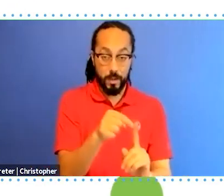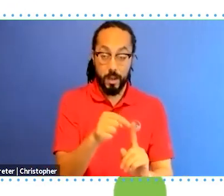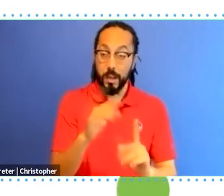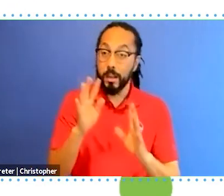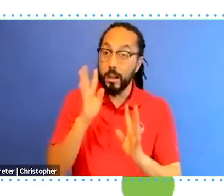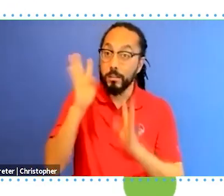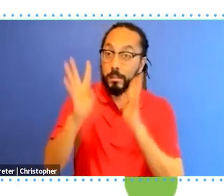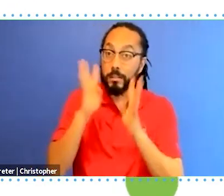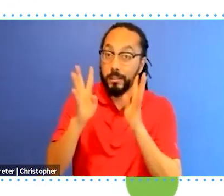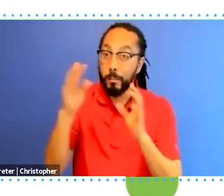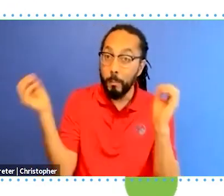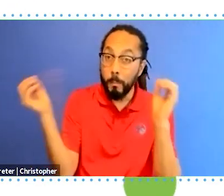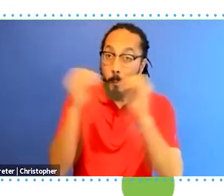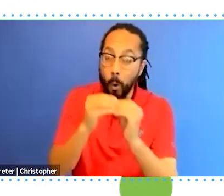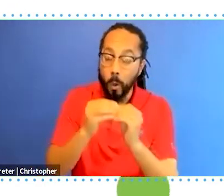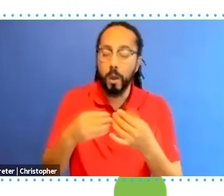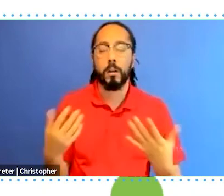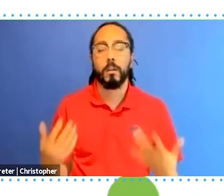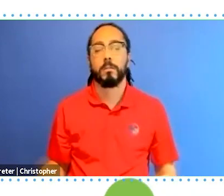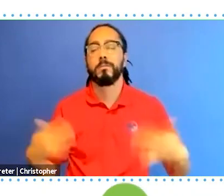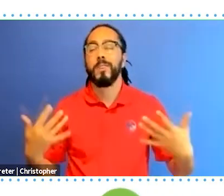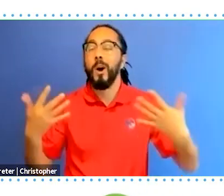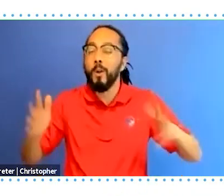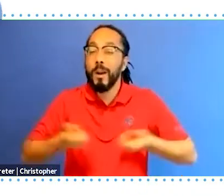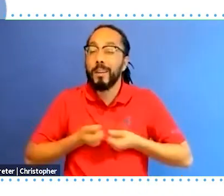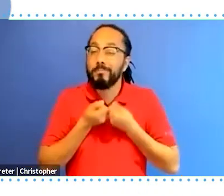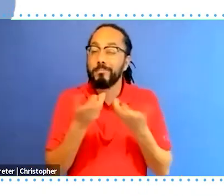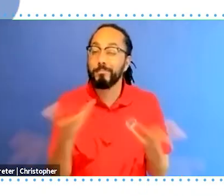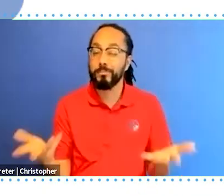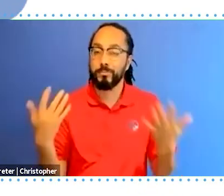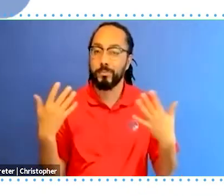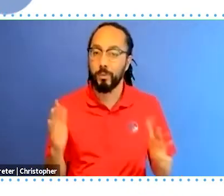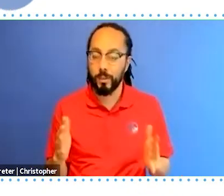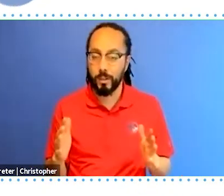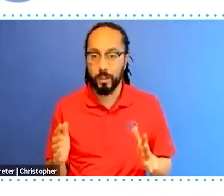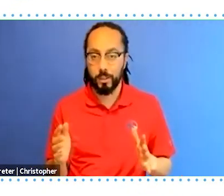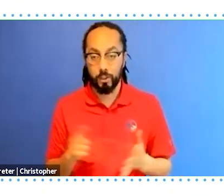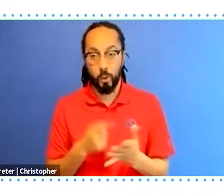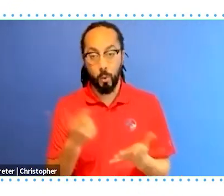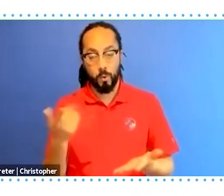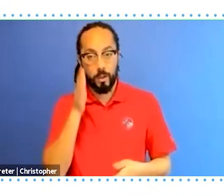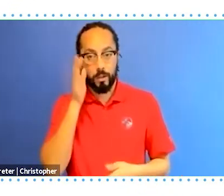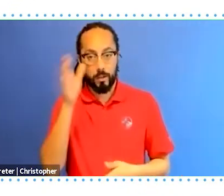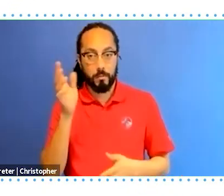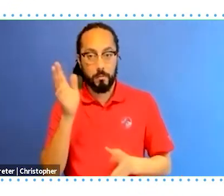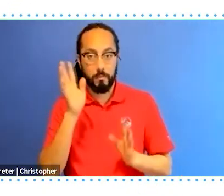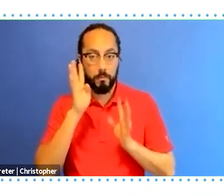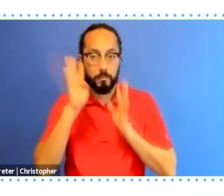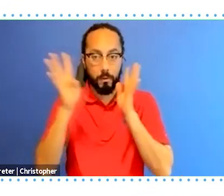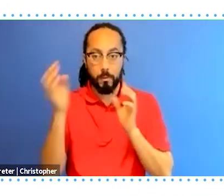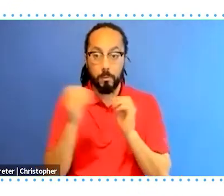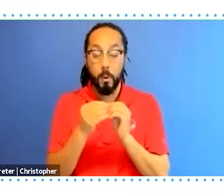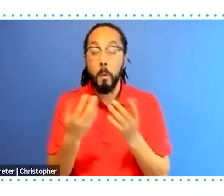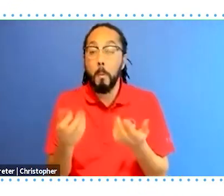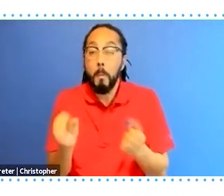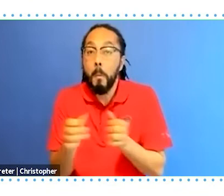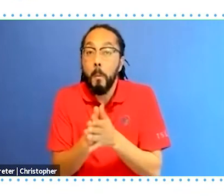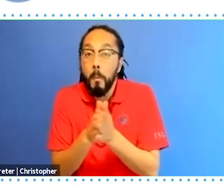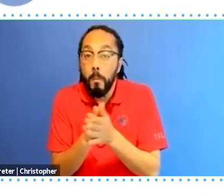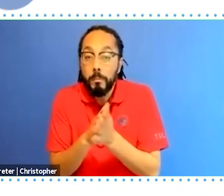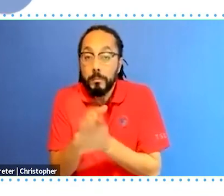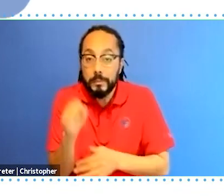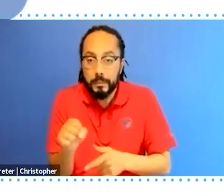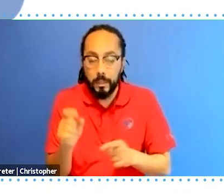taxed, like the capacity is pretty maxed out. So the thought of innovating may be of interest, but it may also just